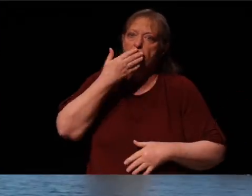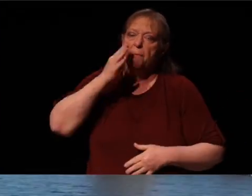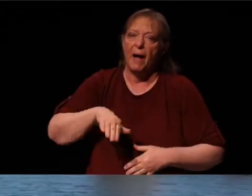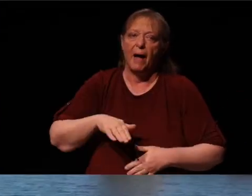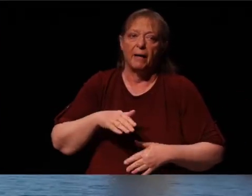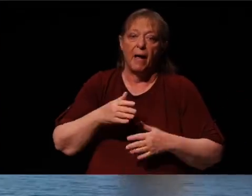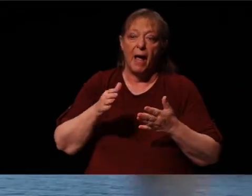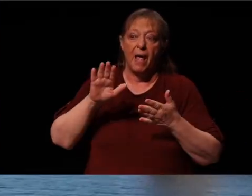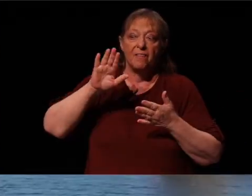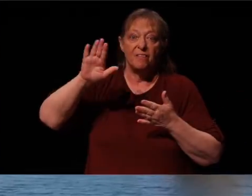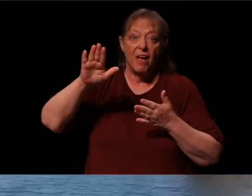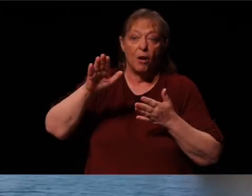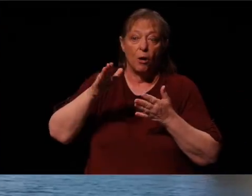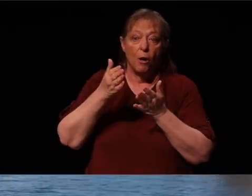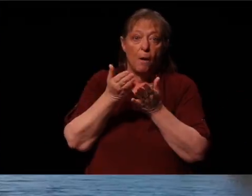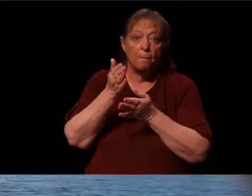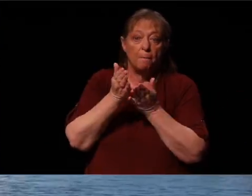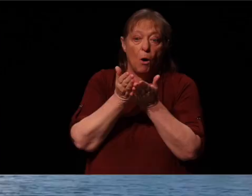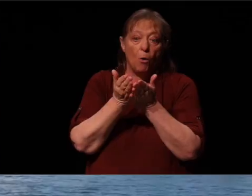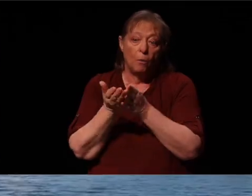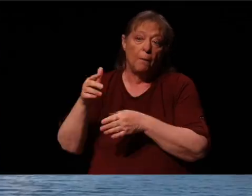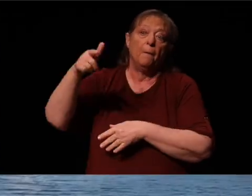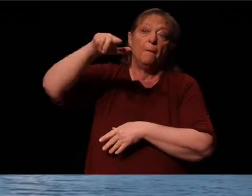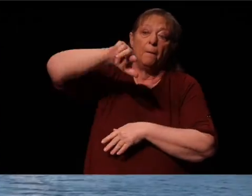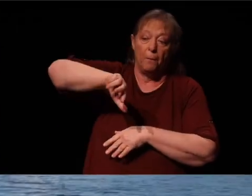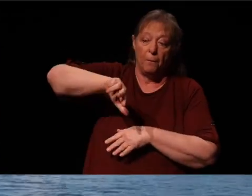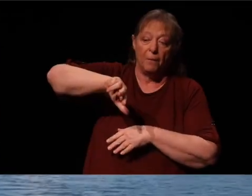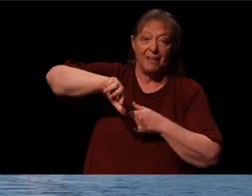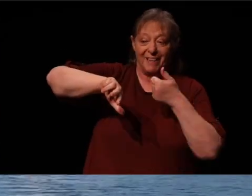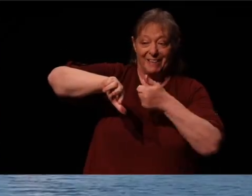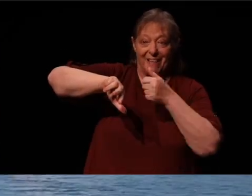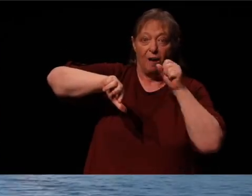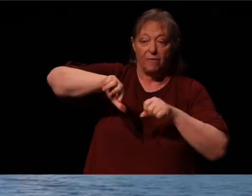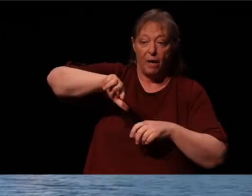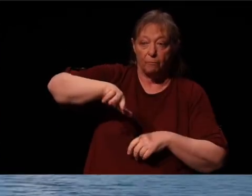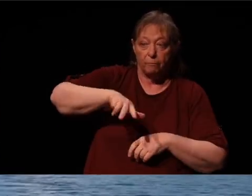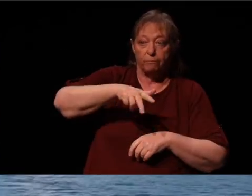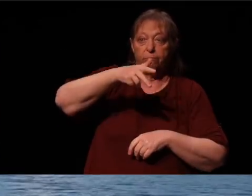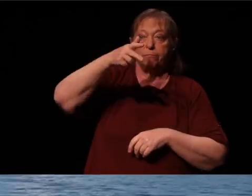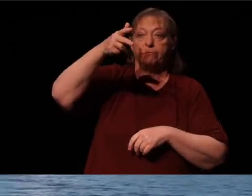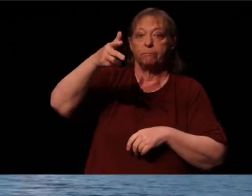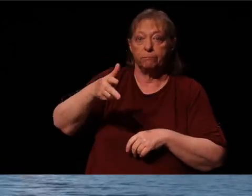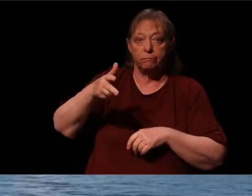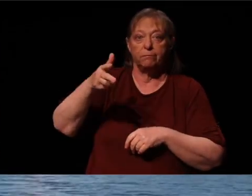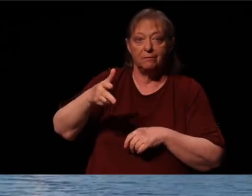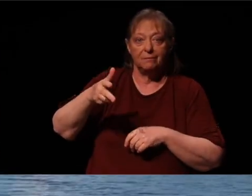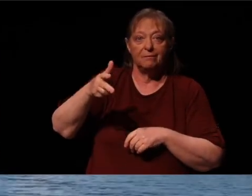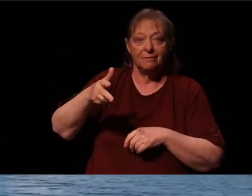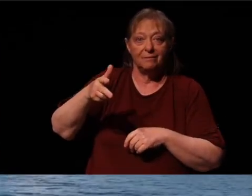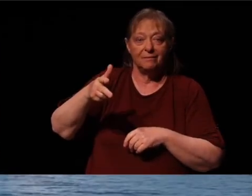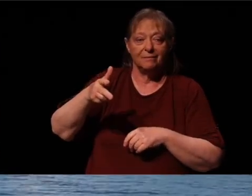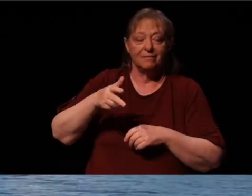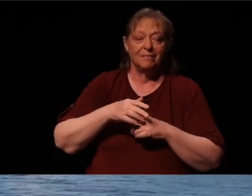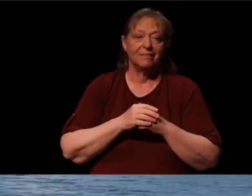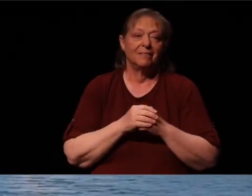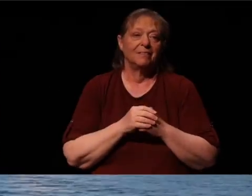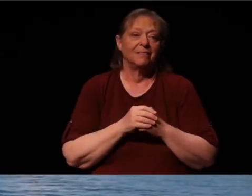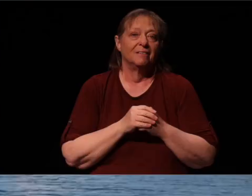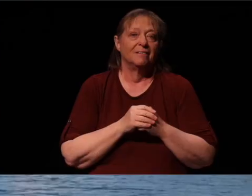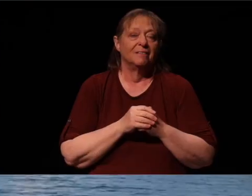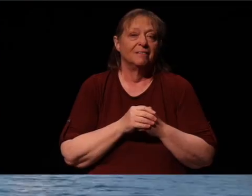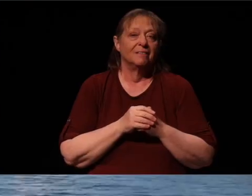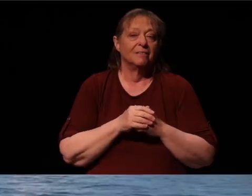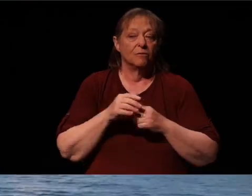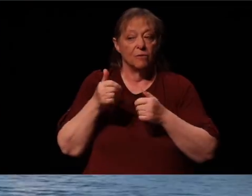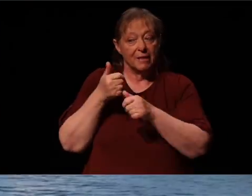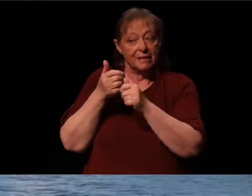the storm gets bad enough and it flips the boat over, the boat will flip back over. So they got specially made boats that actually can flip over and flip back